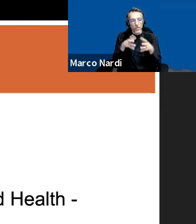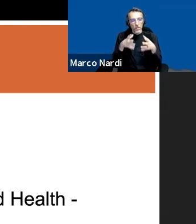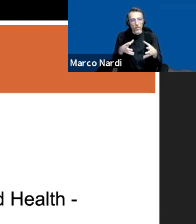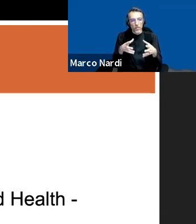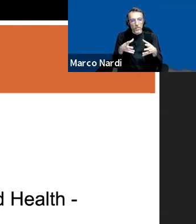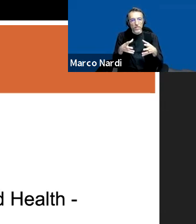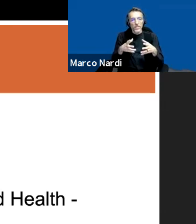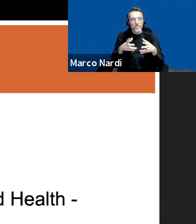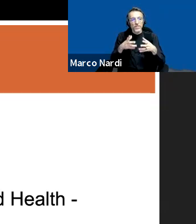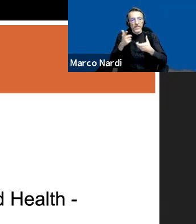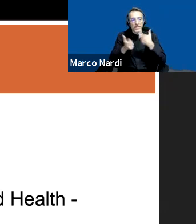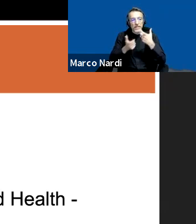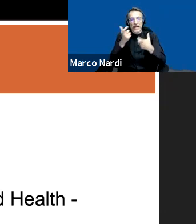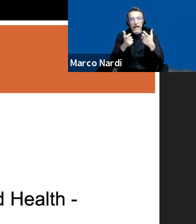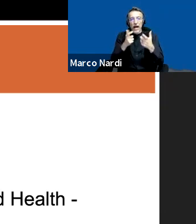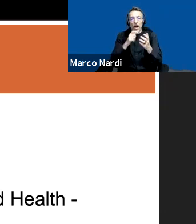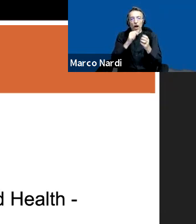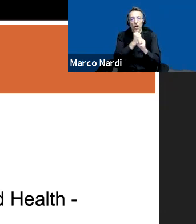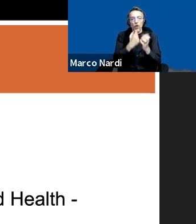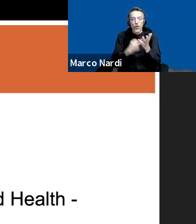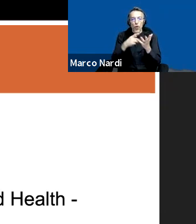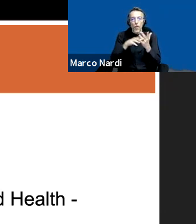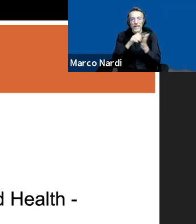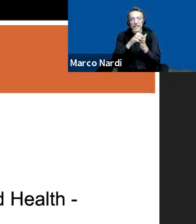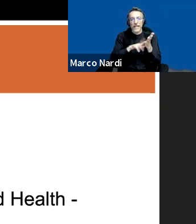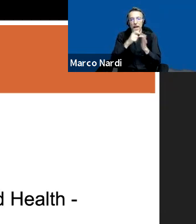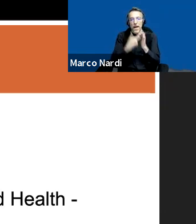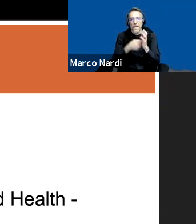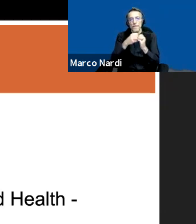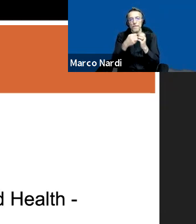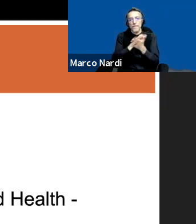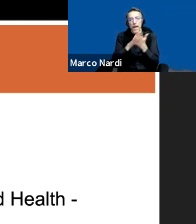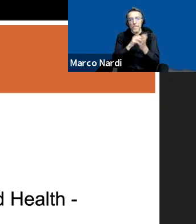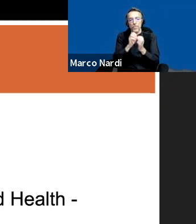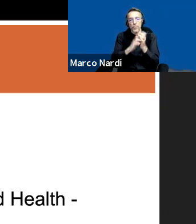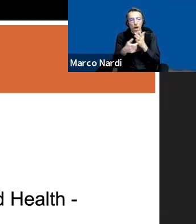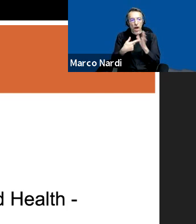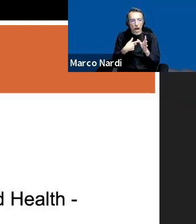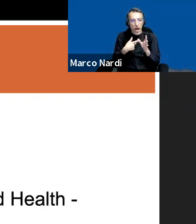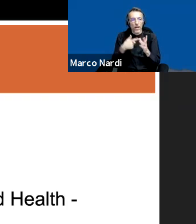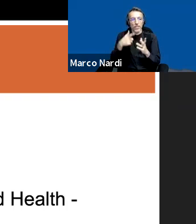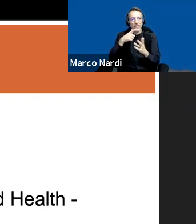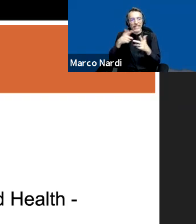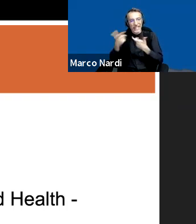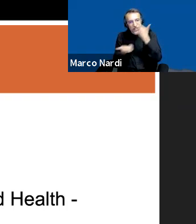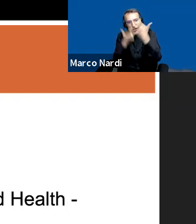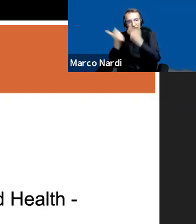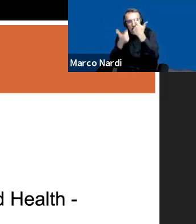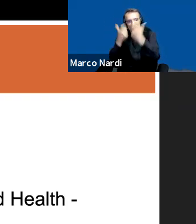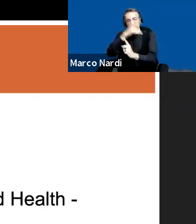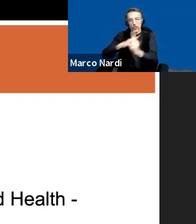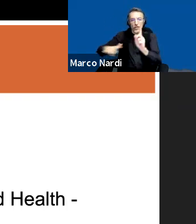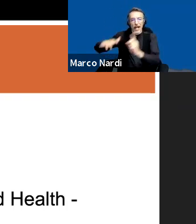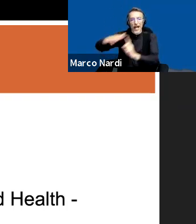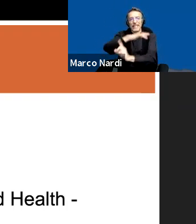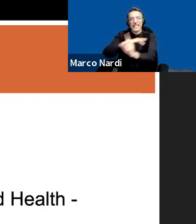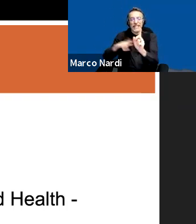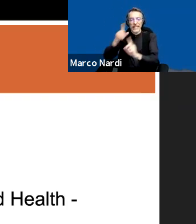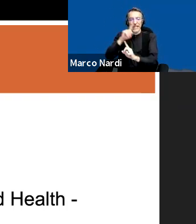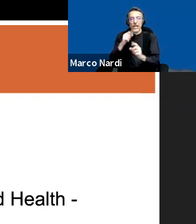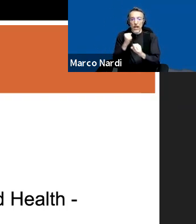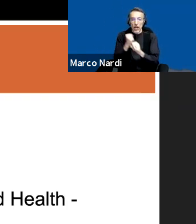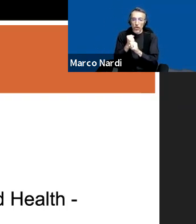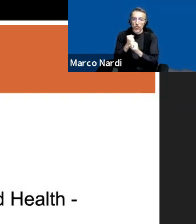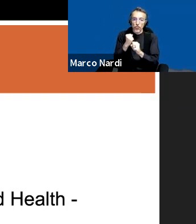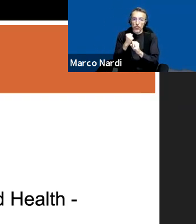Society website. I think is worth highlighting. With some very interesting theoretical approaches that Gominda and colleagues are producing